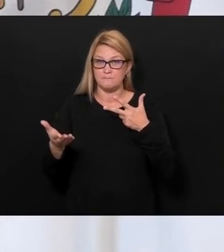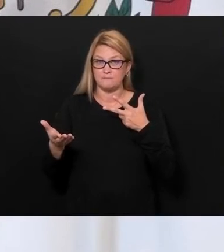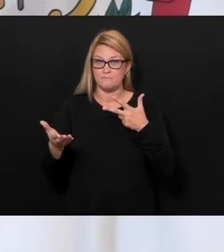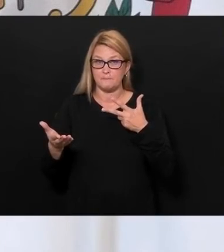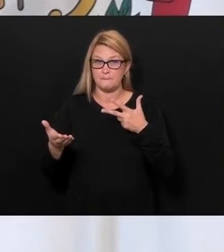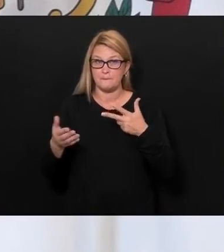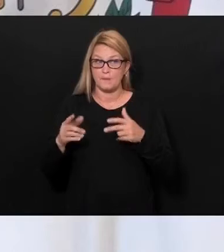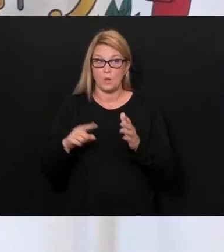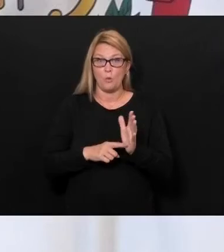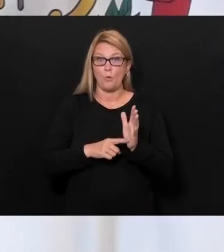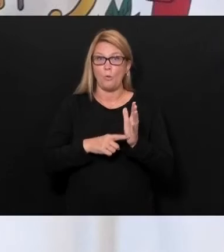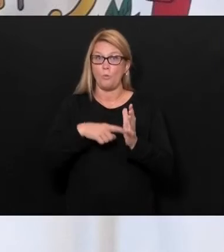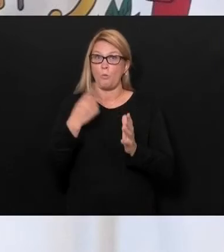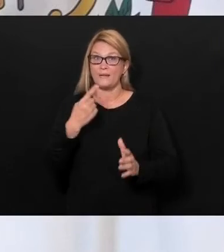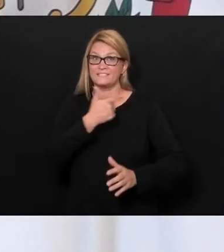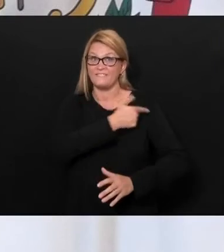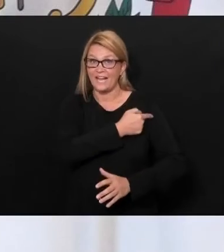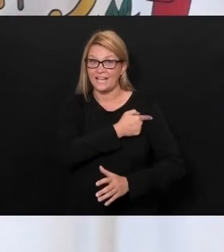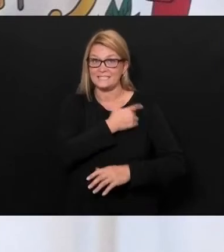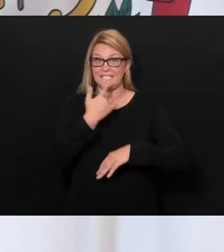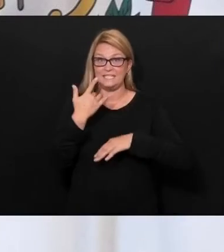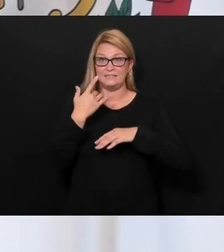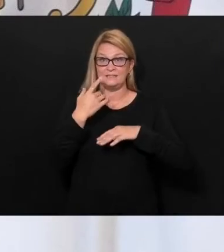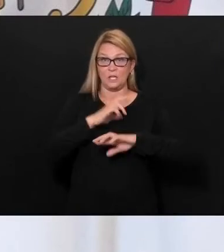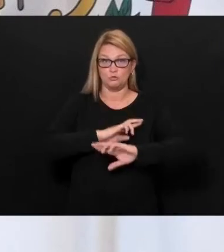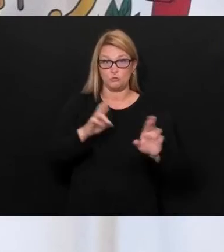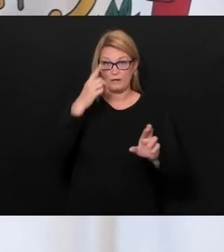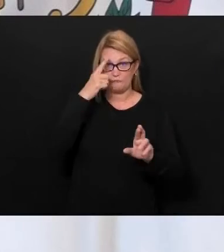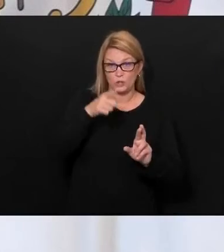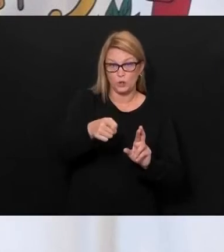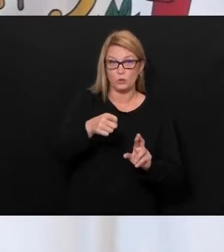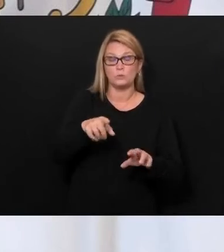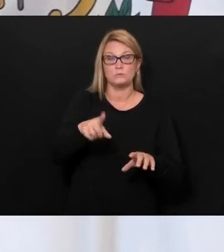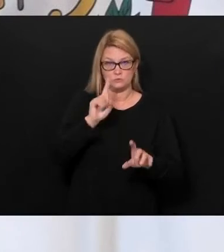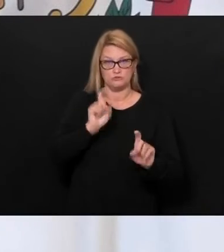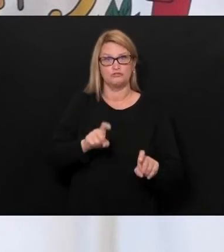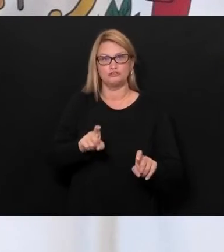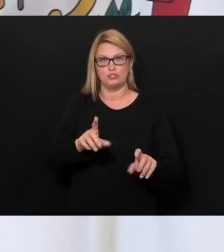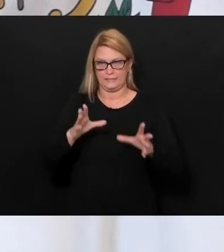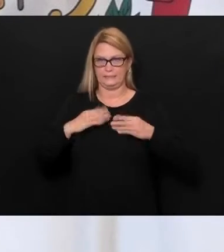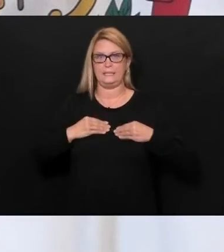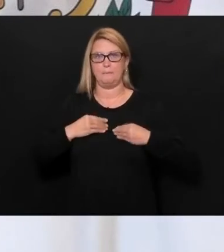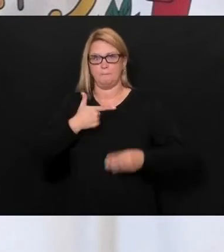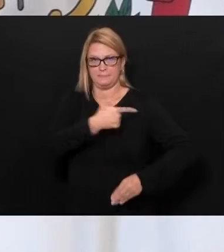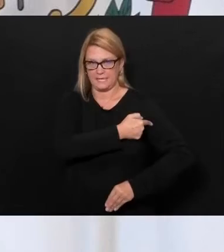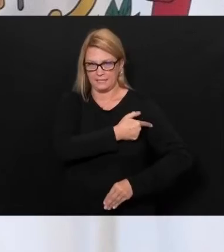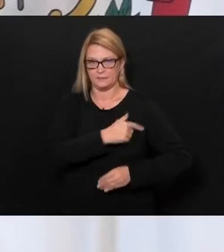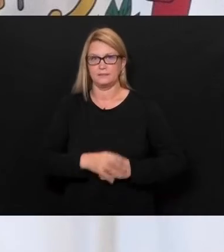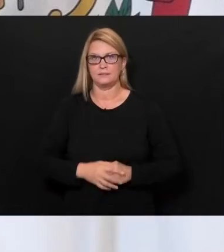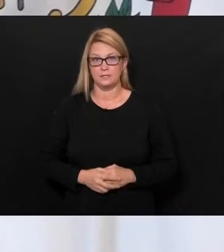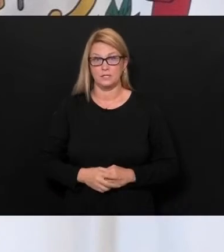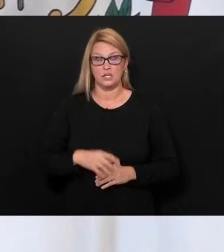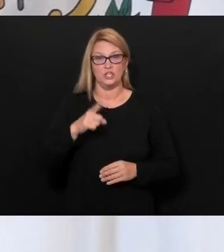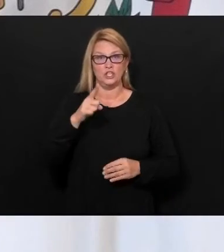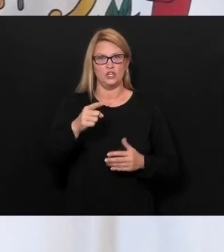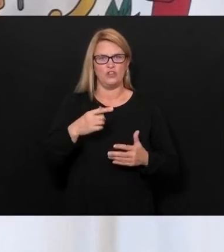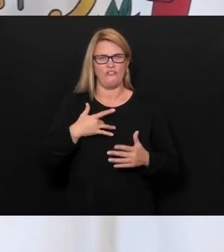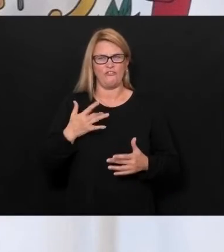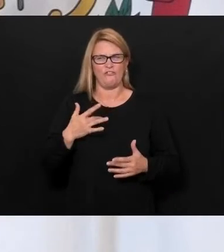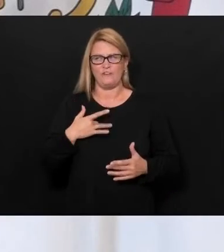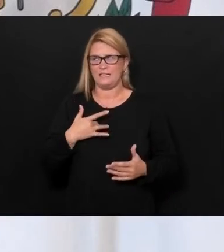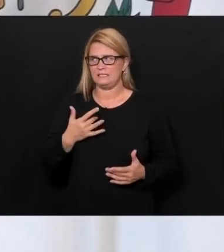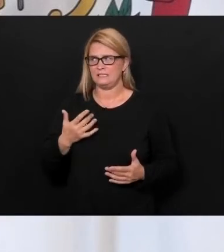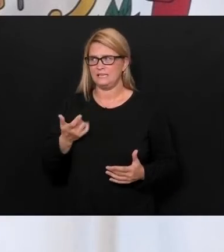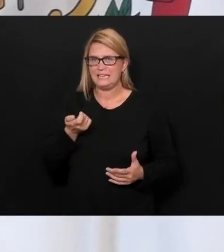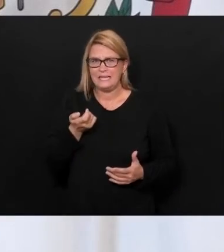When this vaccine becomes available to you, take it. Take it right then. If you get feeling the least bit